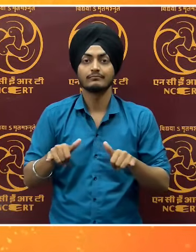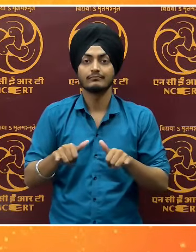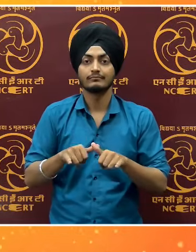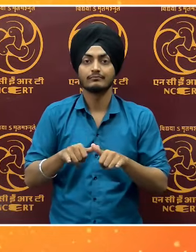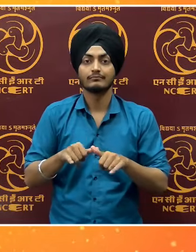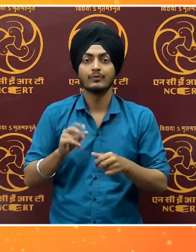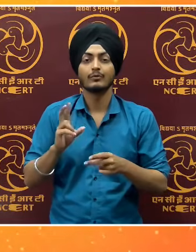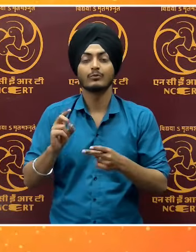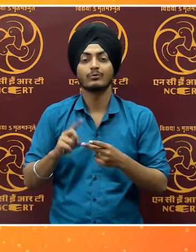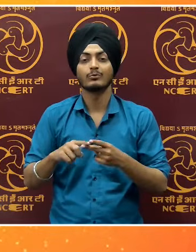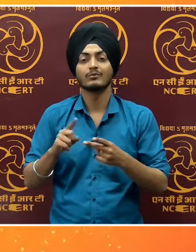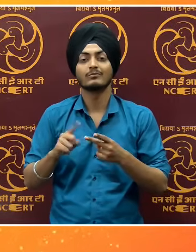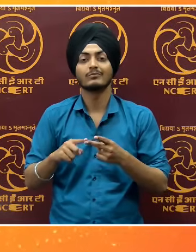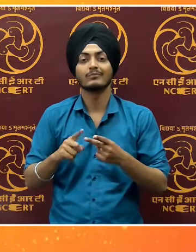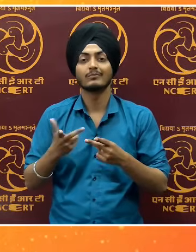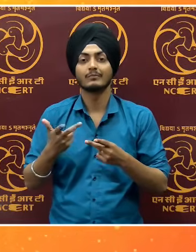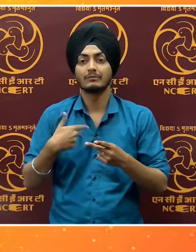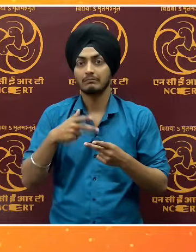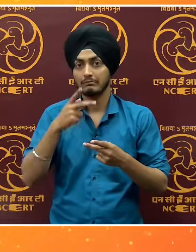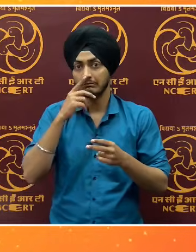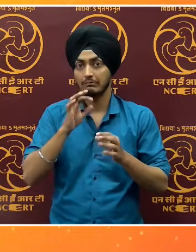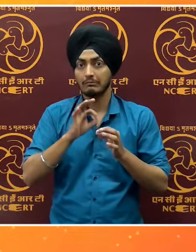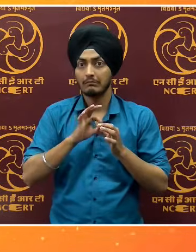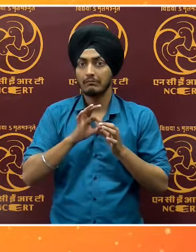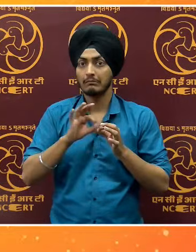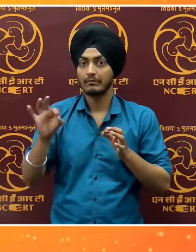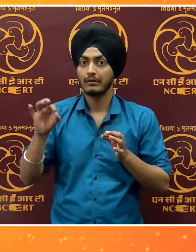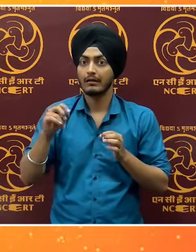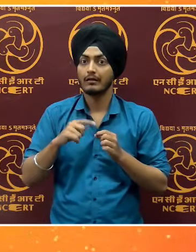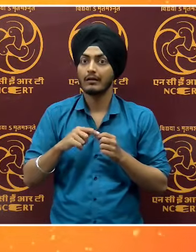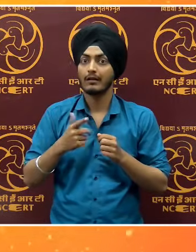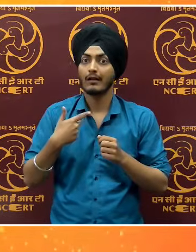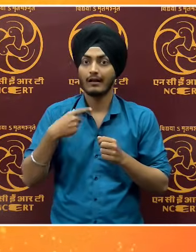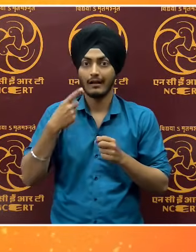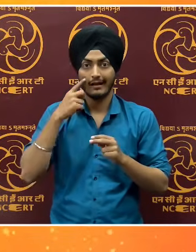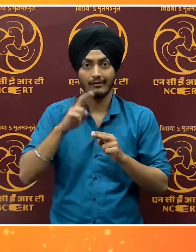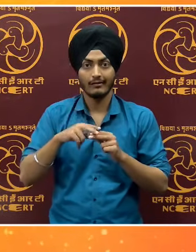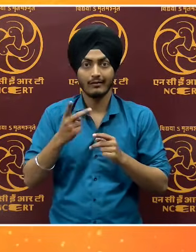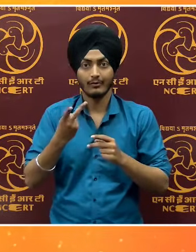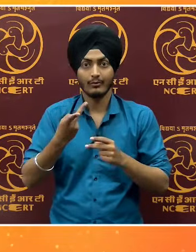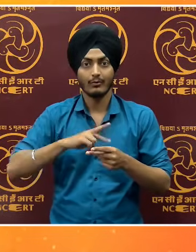another factor is area. If you take one material